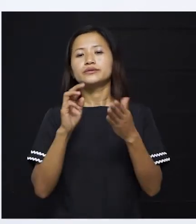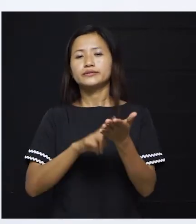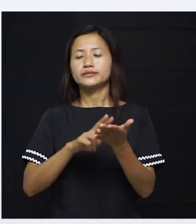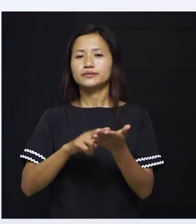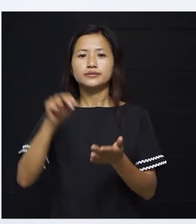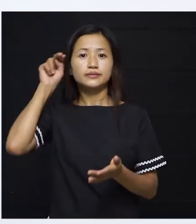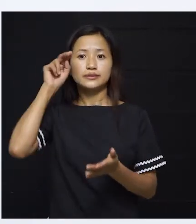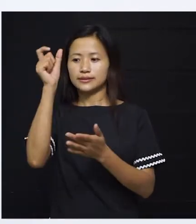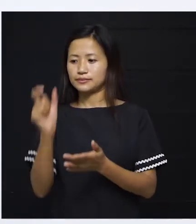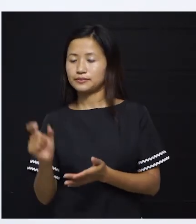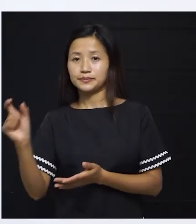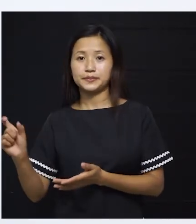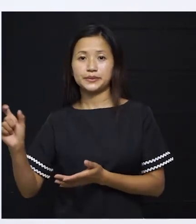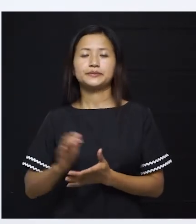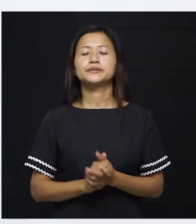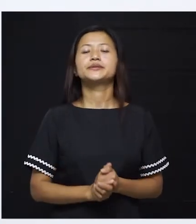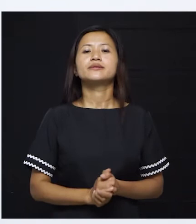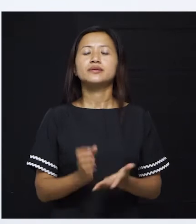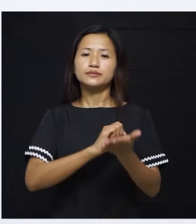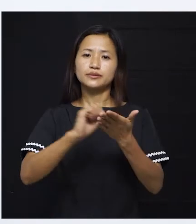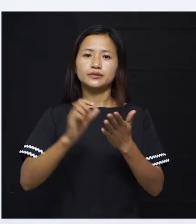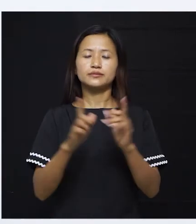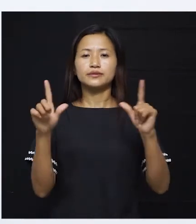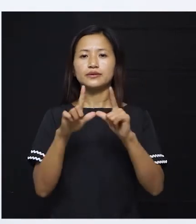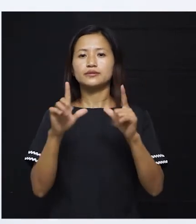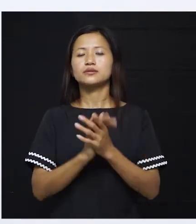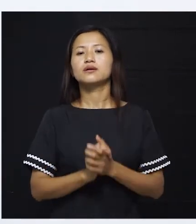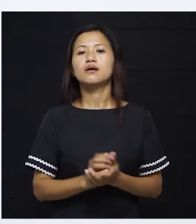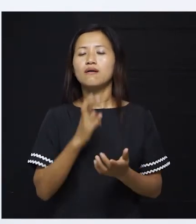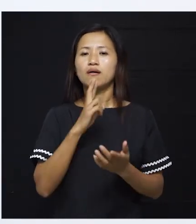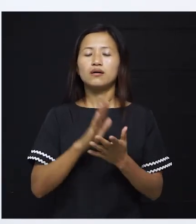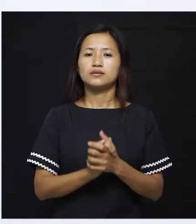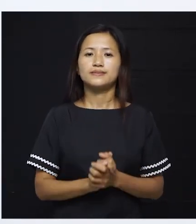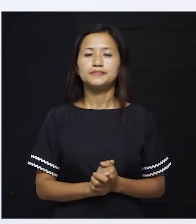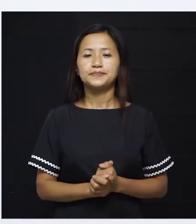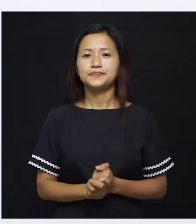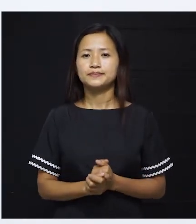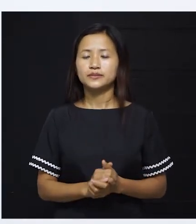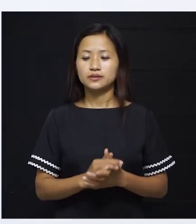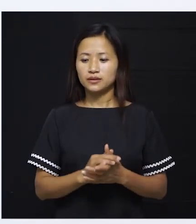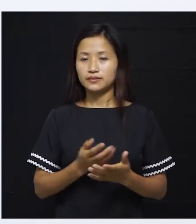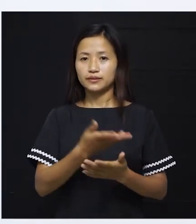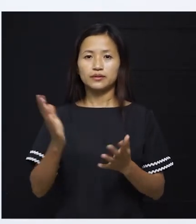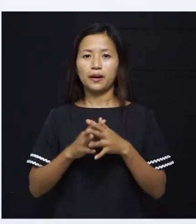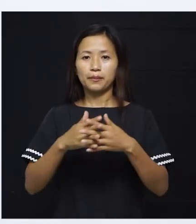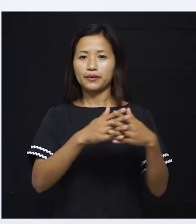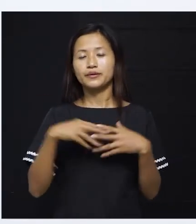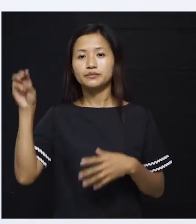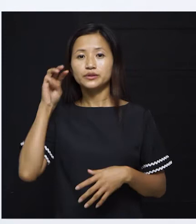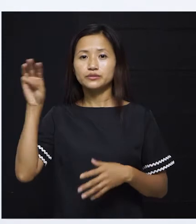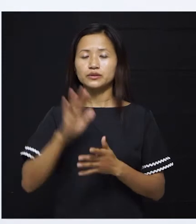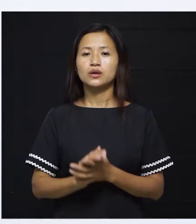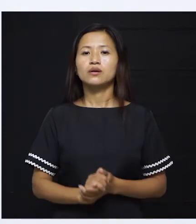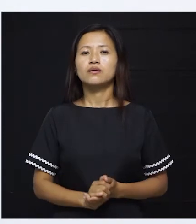So let me first tell you about the written records. So these written records are the American missionaries who came to